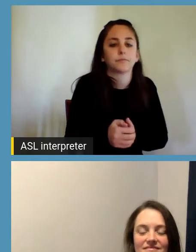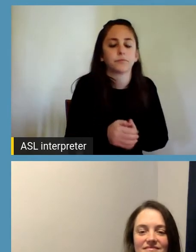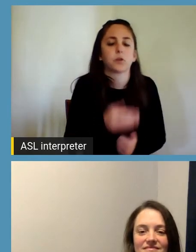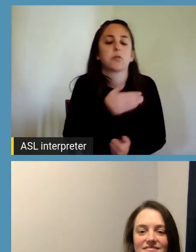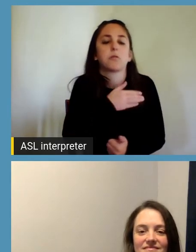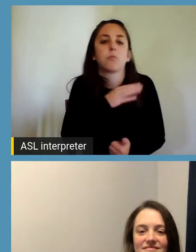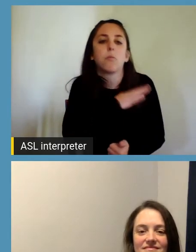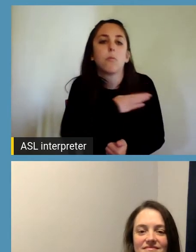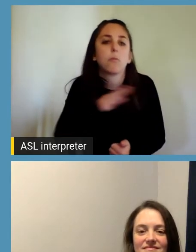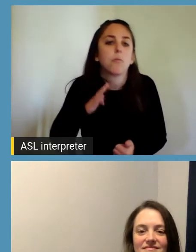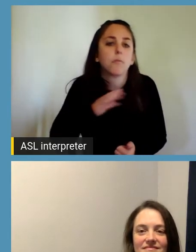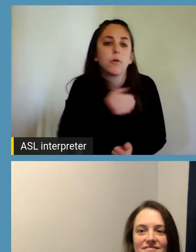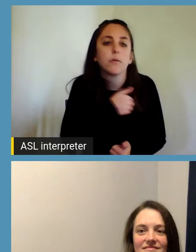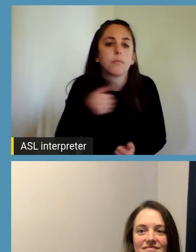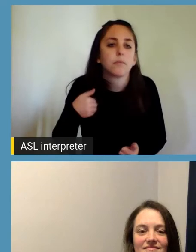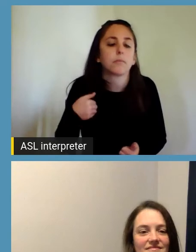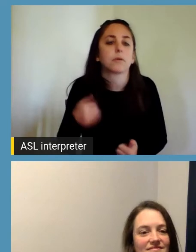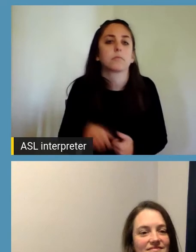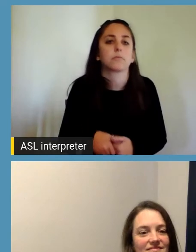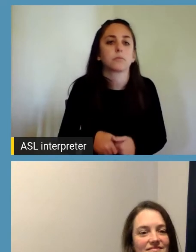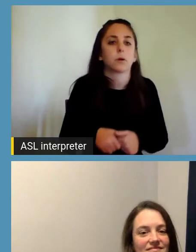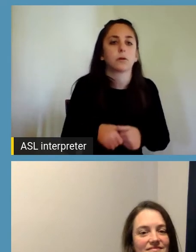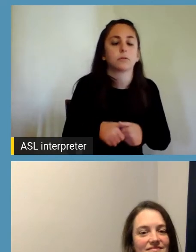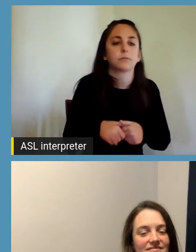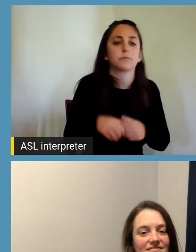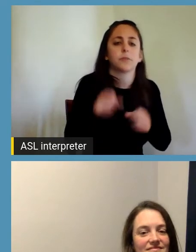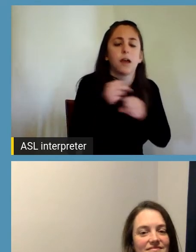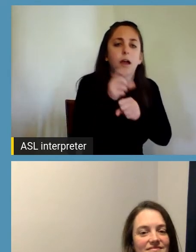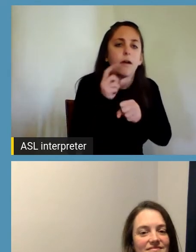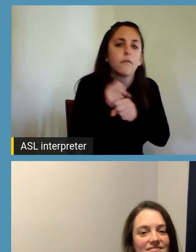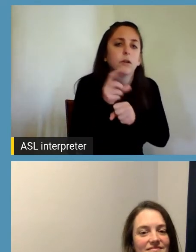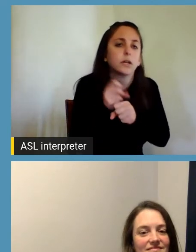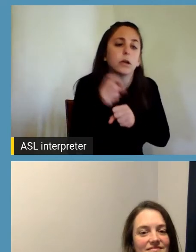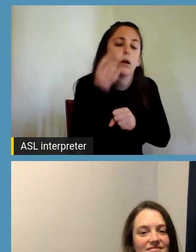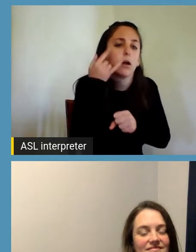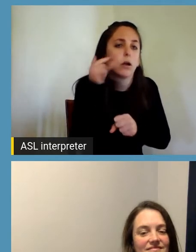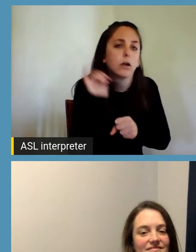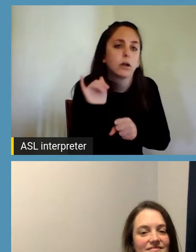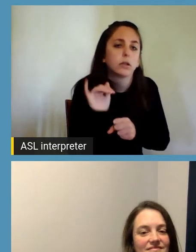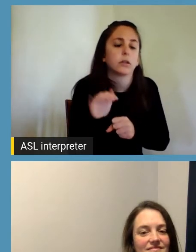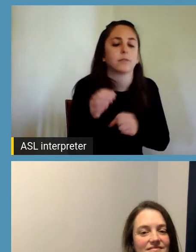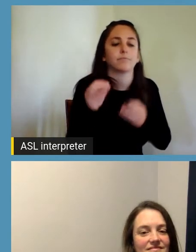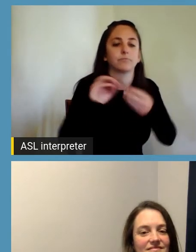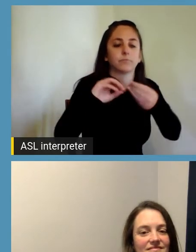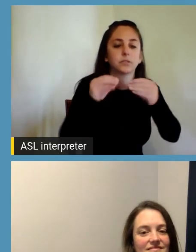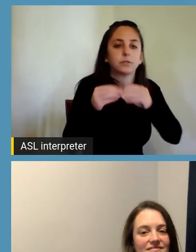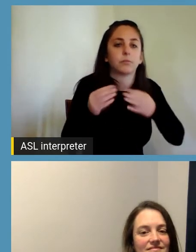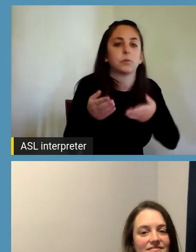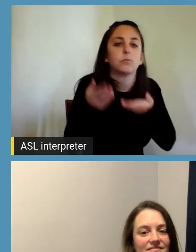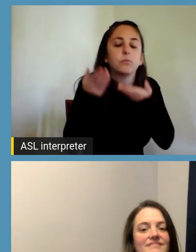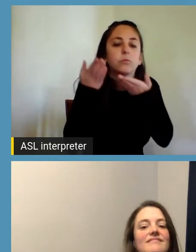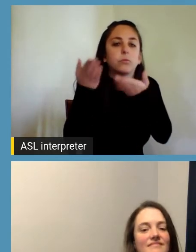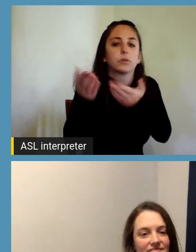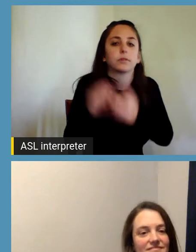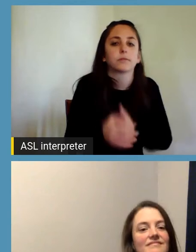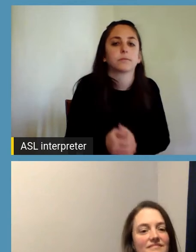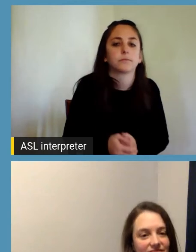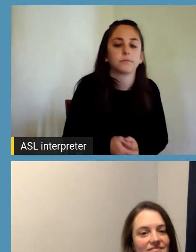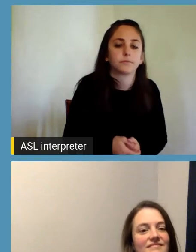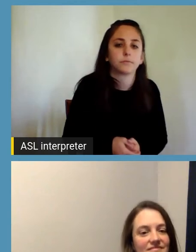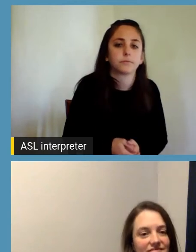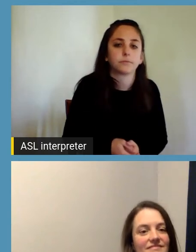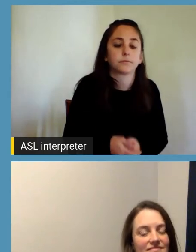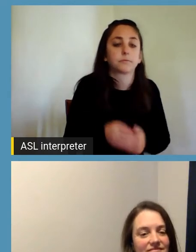reach during the year, present those numbers, those few numbers, and then recap in your annual